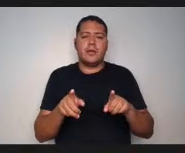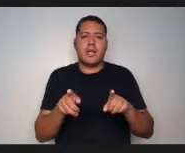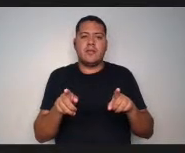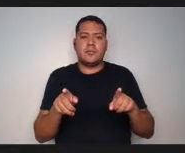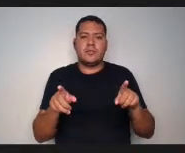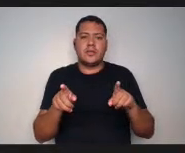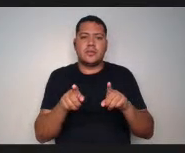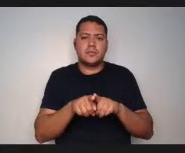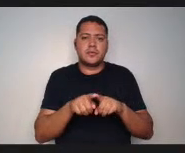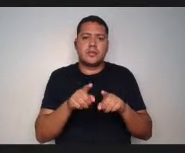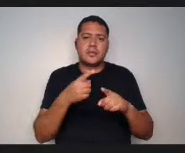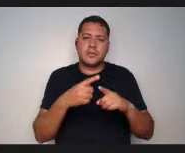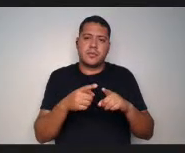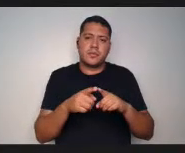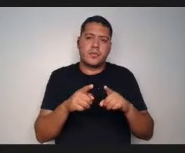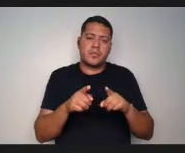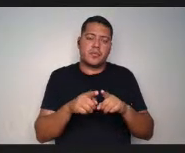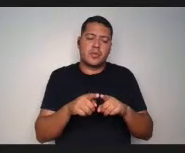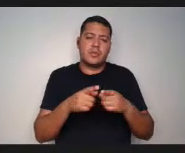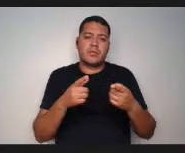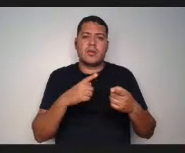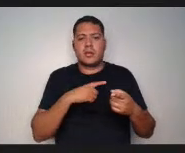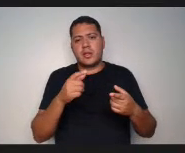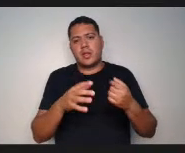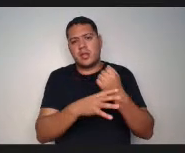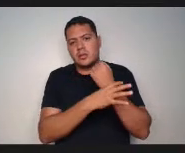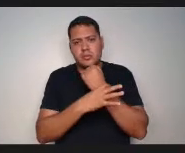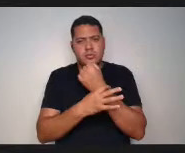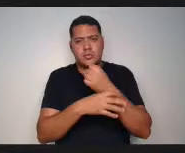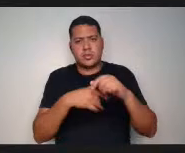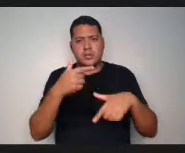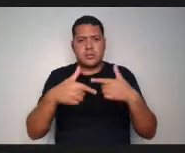schedules, low income, and so forth.